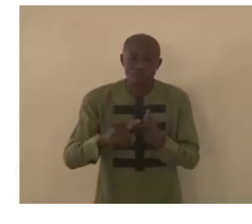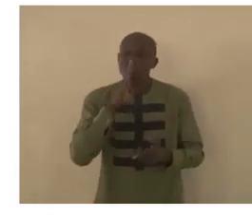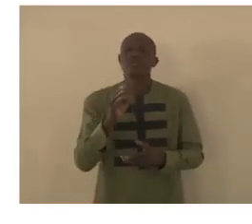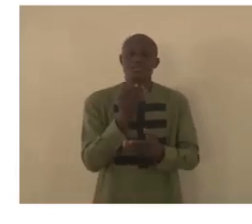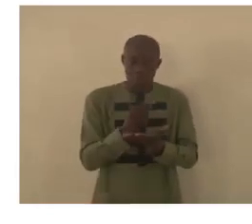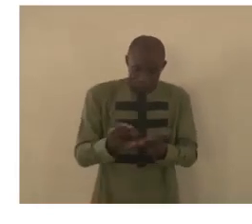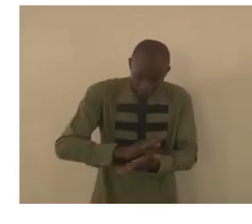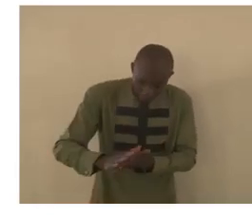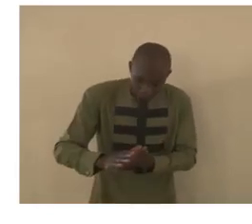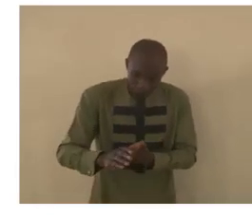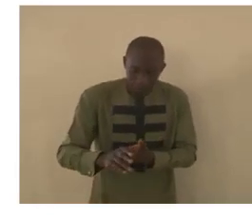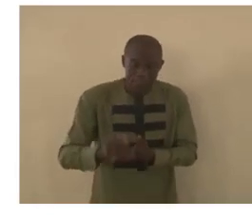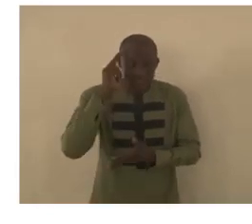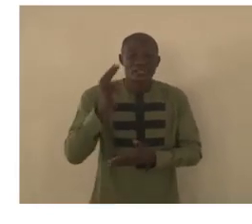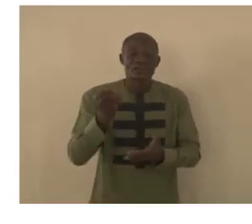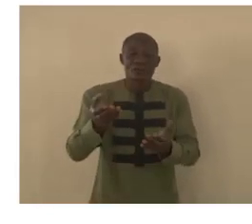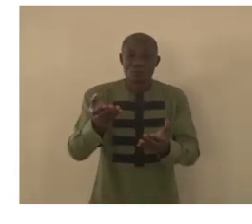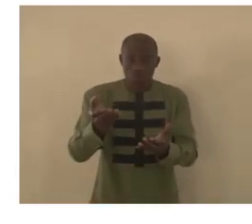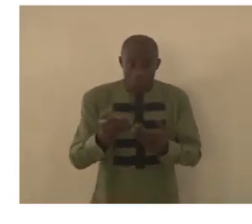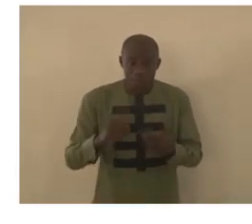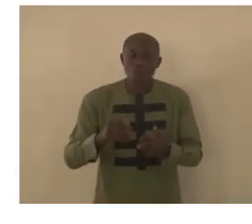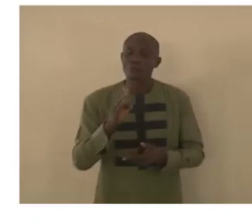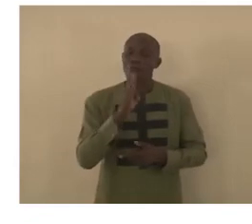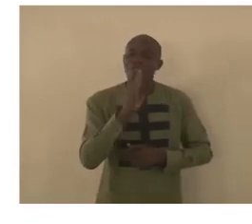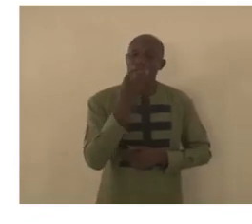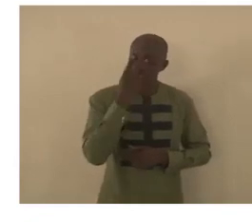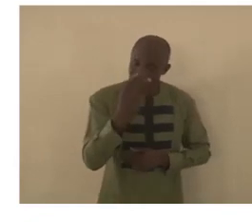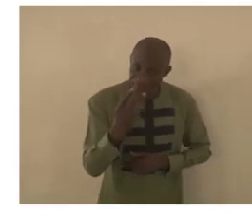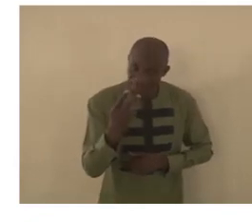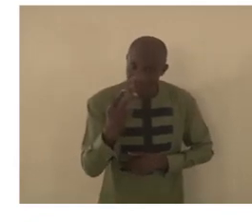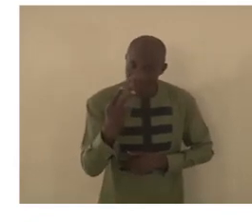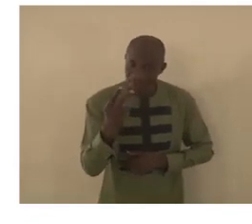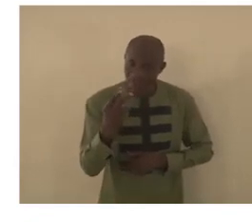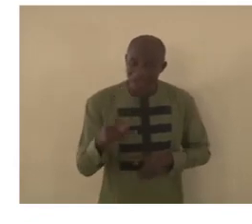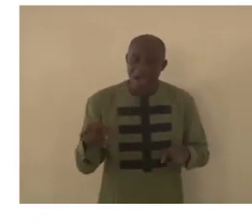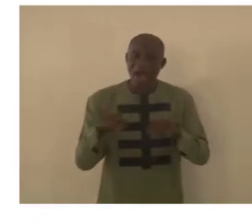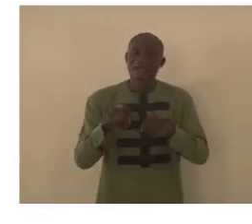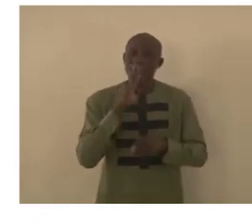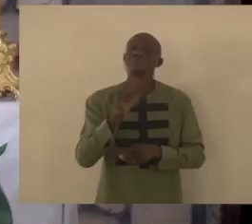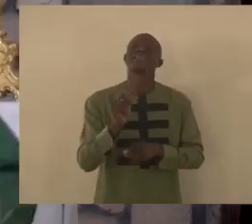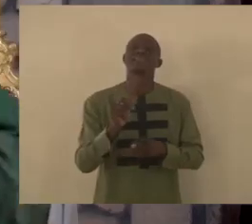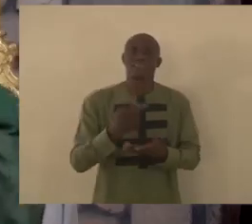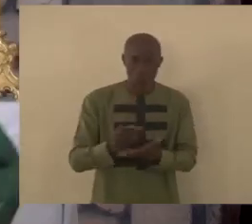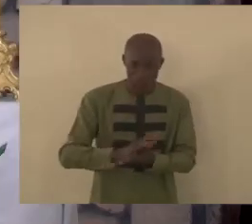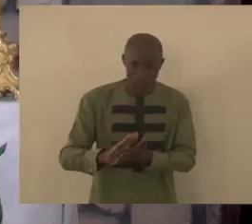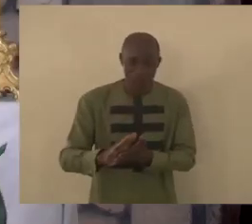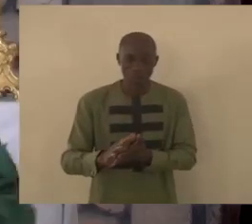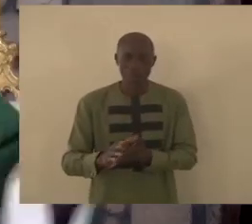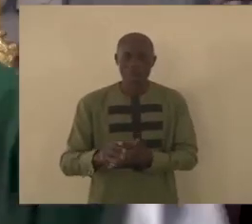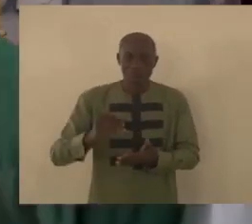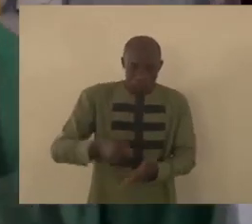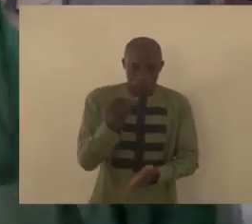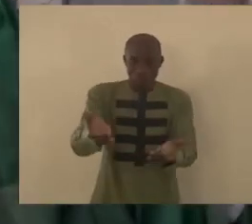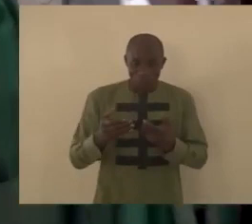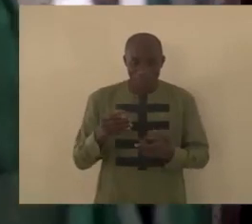be holy. He only wants to be seen to be what? Can you imagine that? I don't want to be holy. I